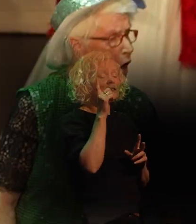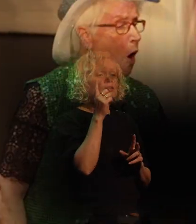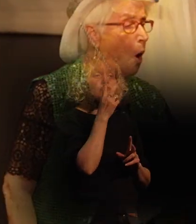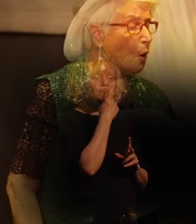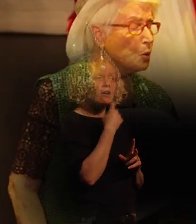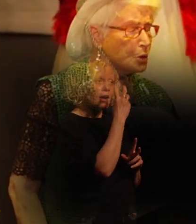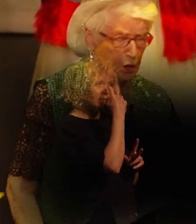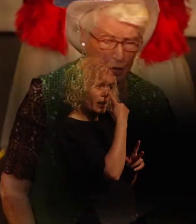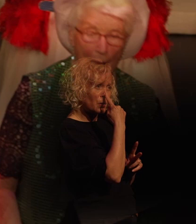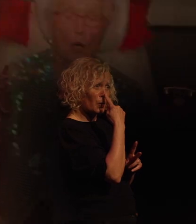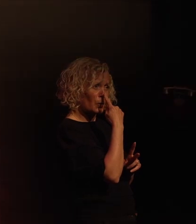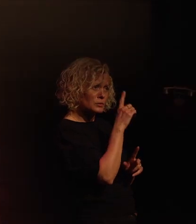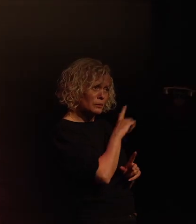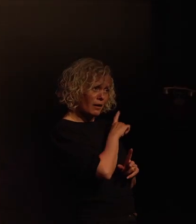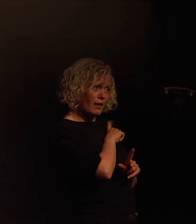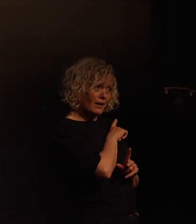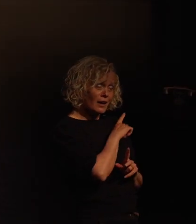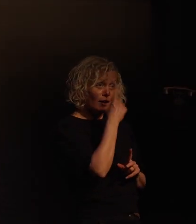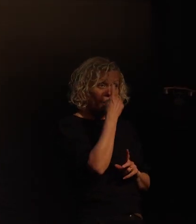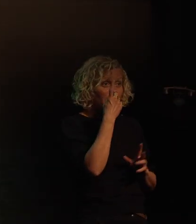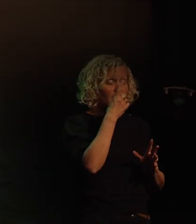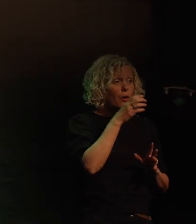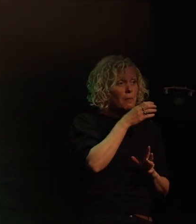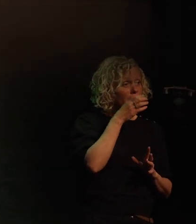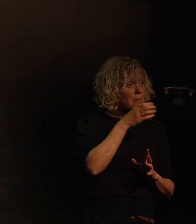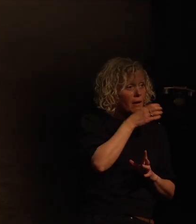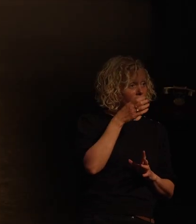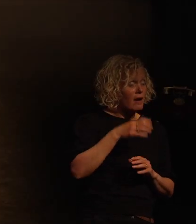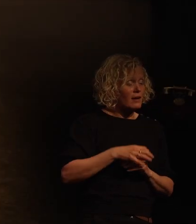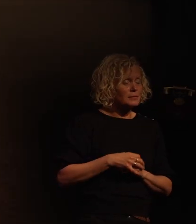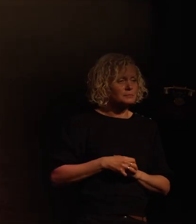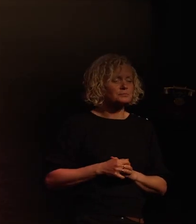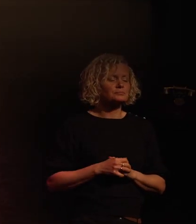shiny nose. Could it be, oh, papa?